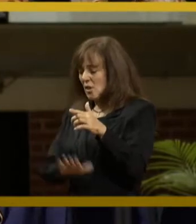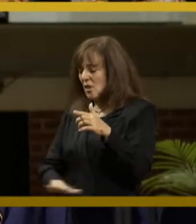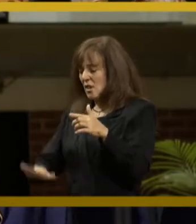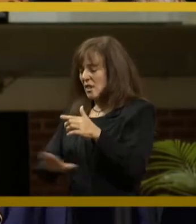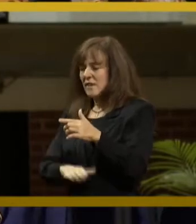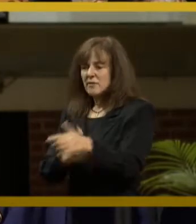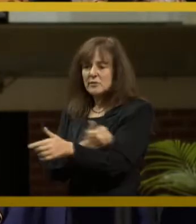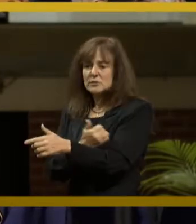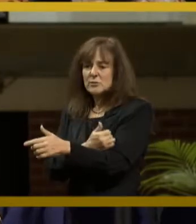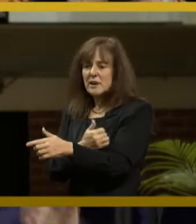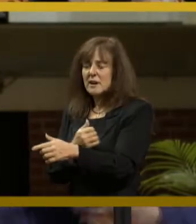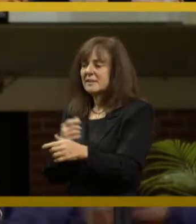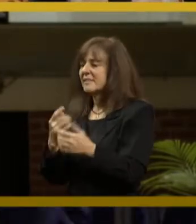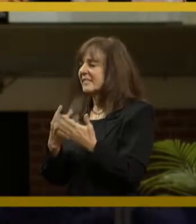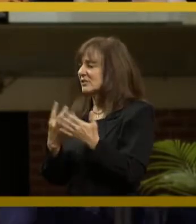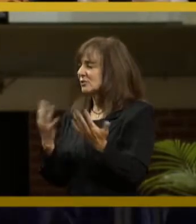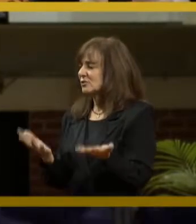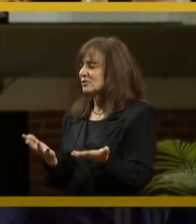offenders.